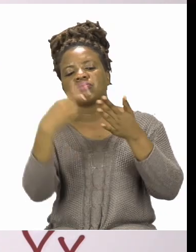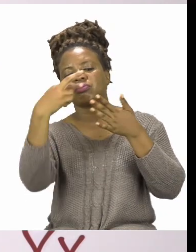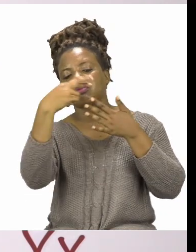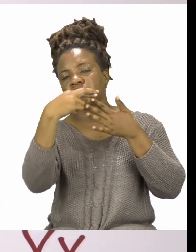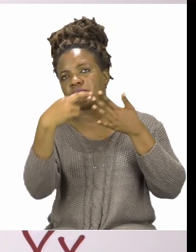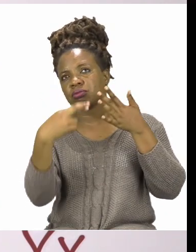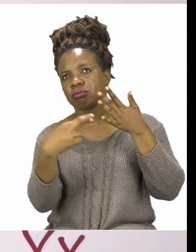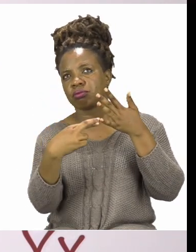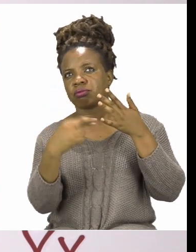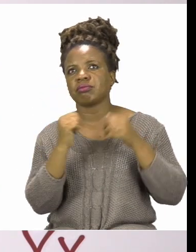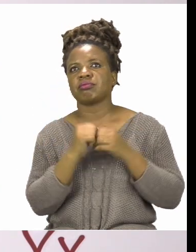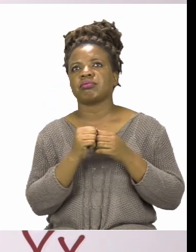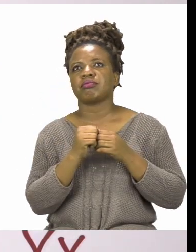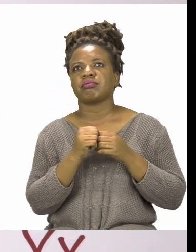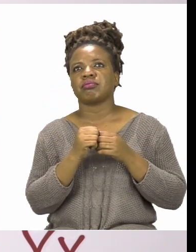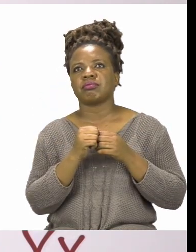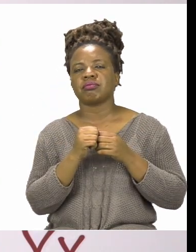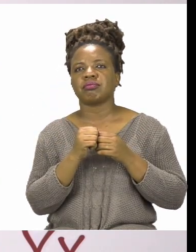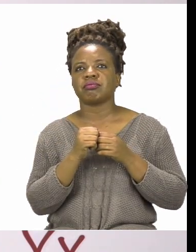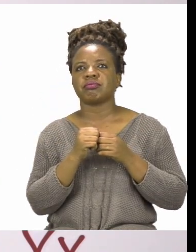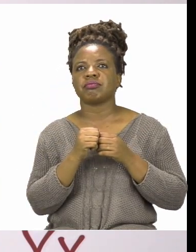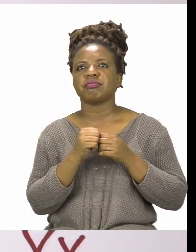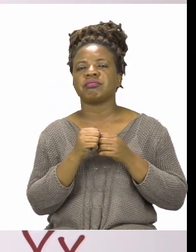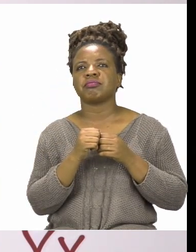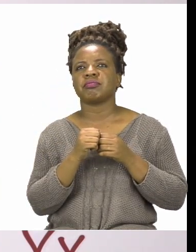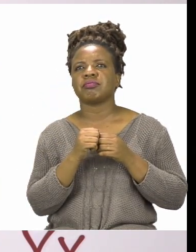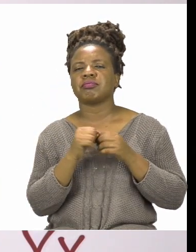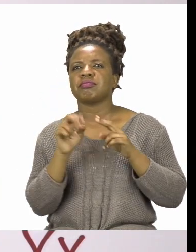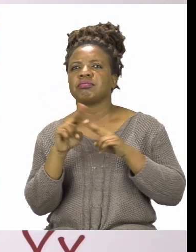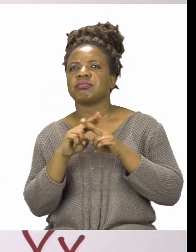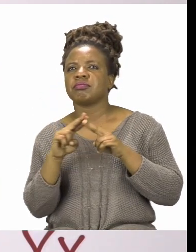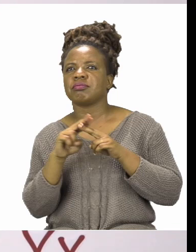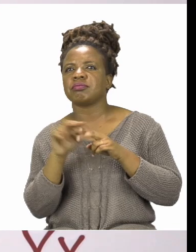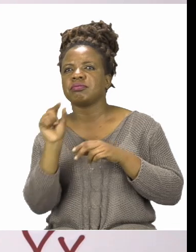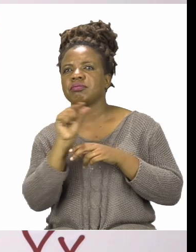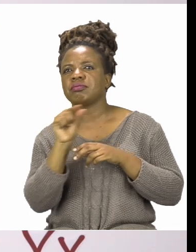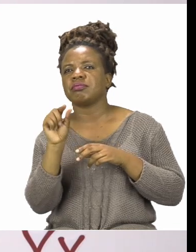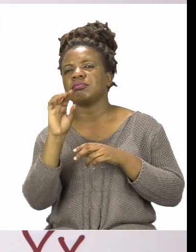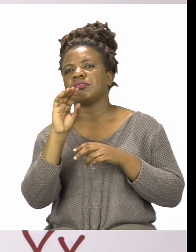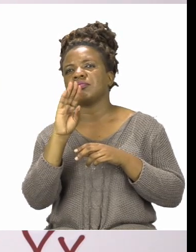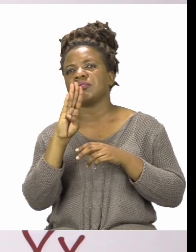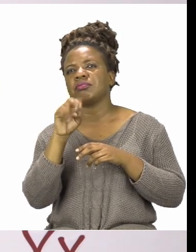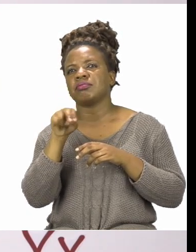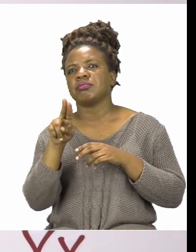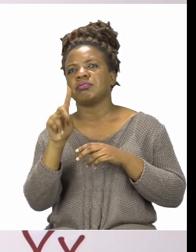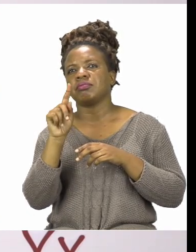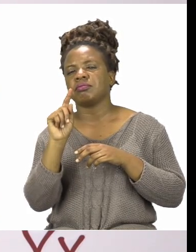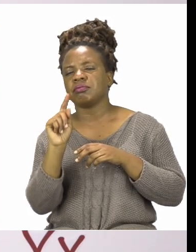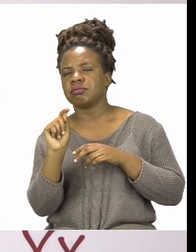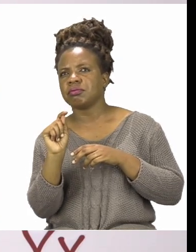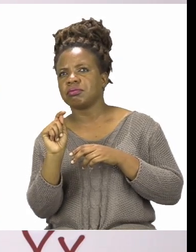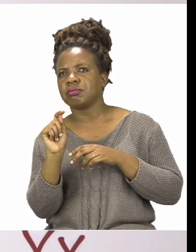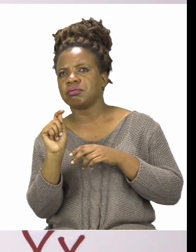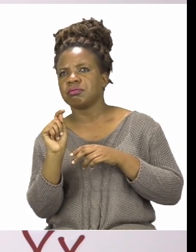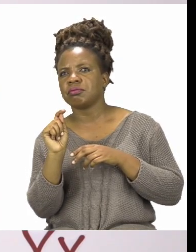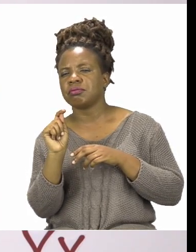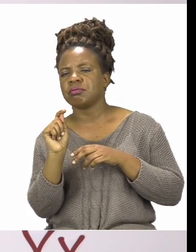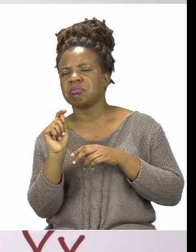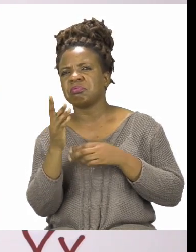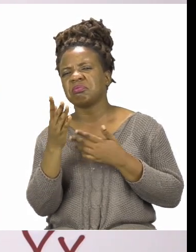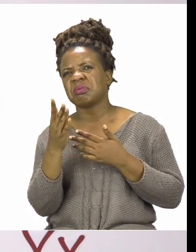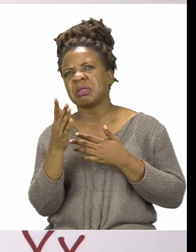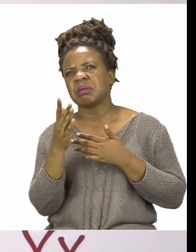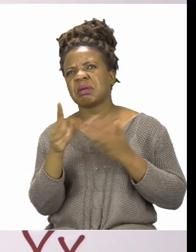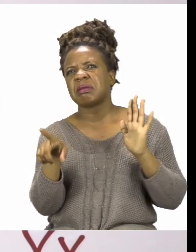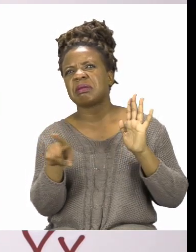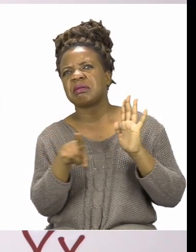a negative or an opposite response, which is they both look good, but you